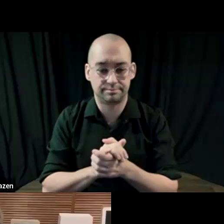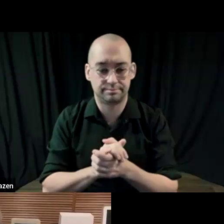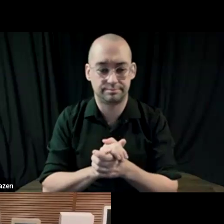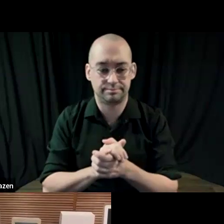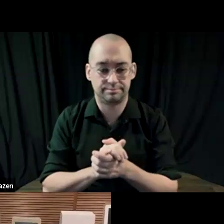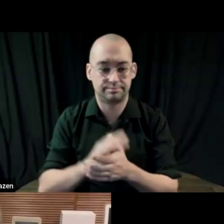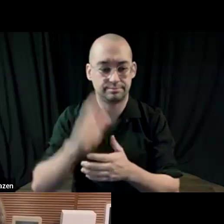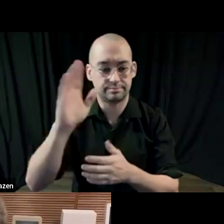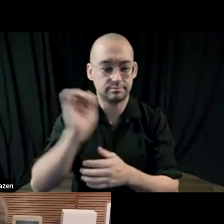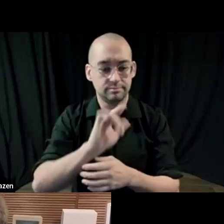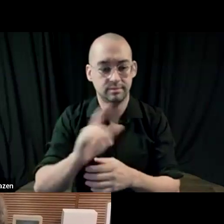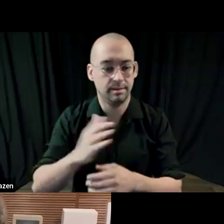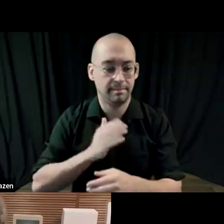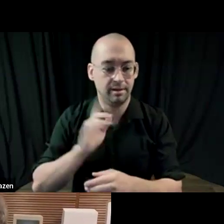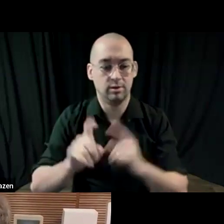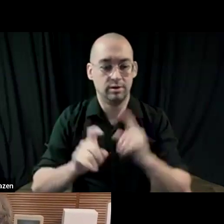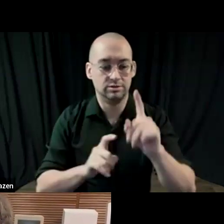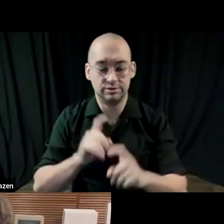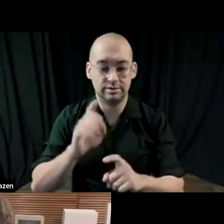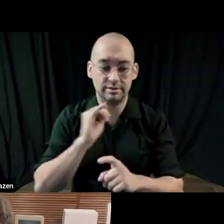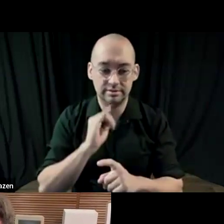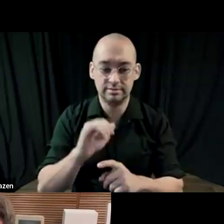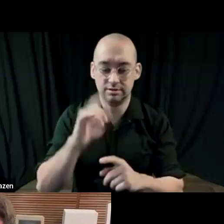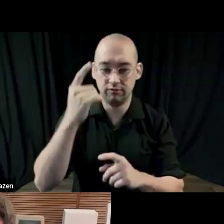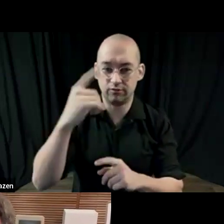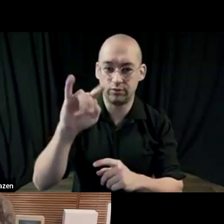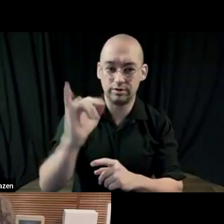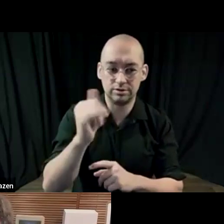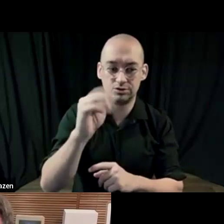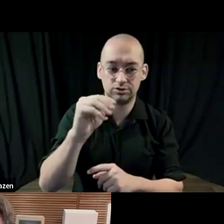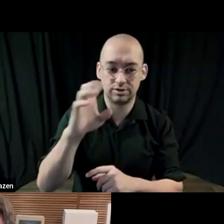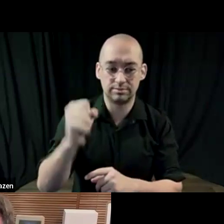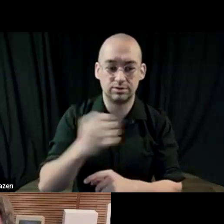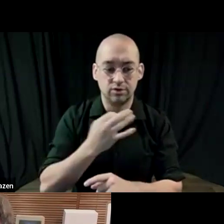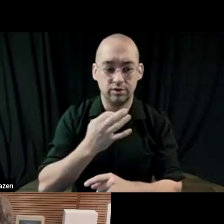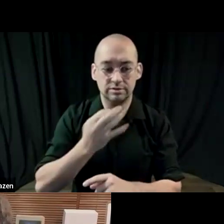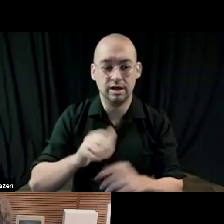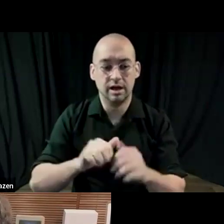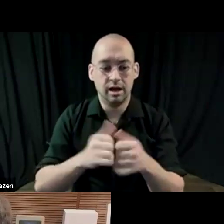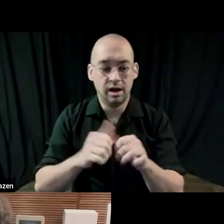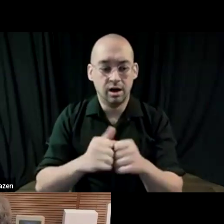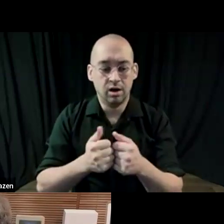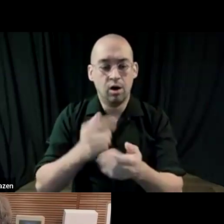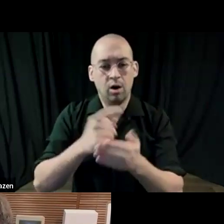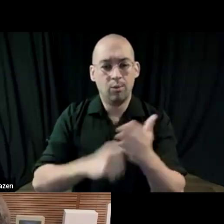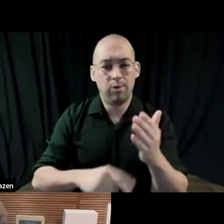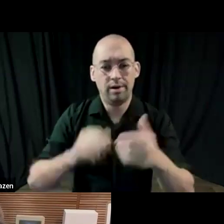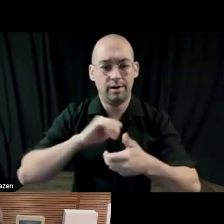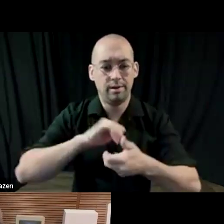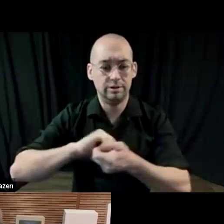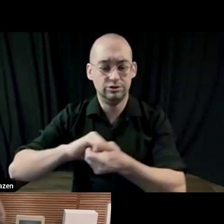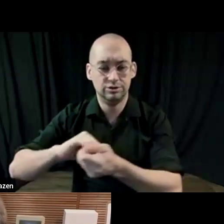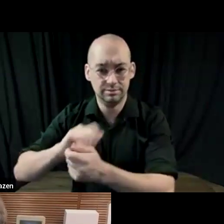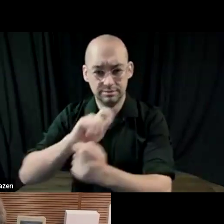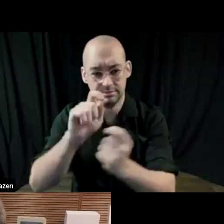Hi, everyone. My question was for James. I was just wondering what kind of partnerships specifically you're